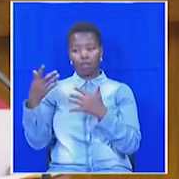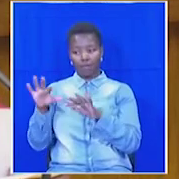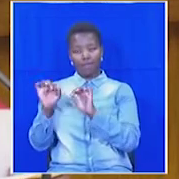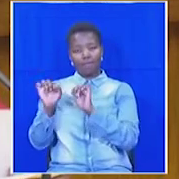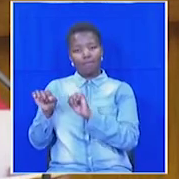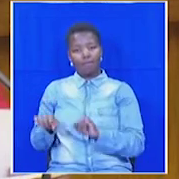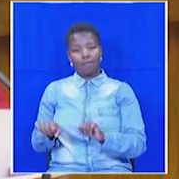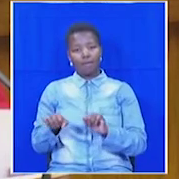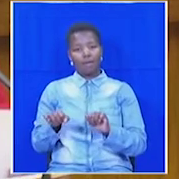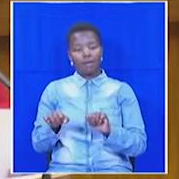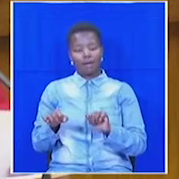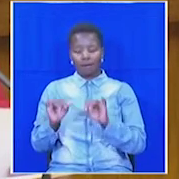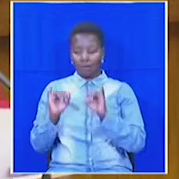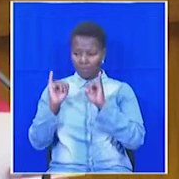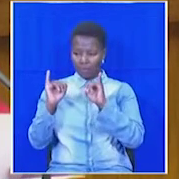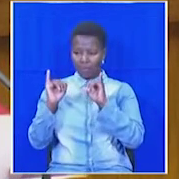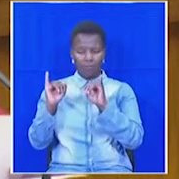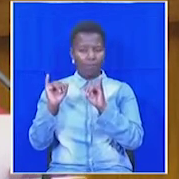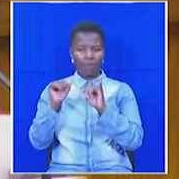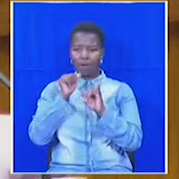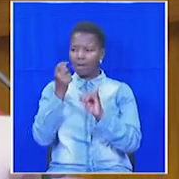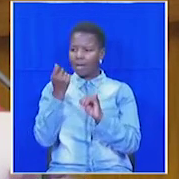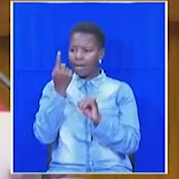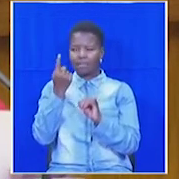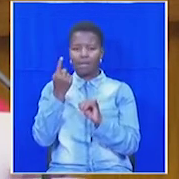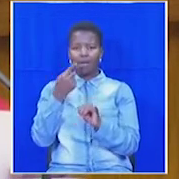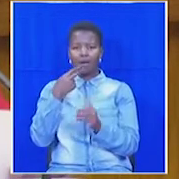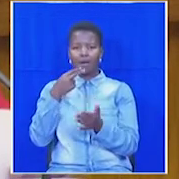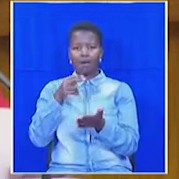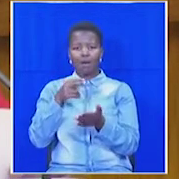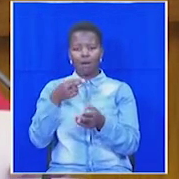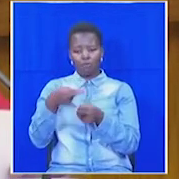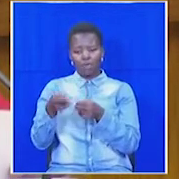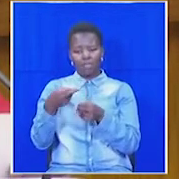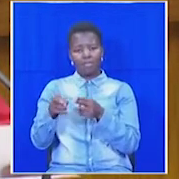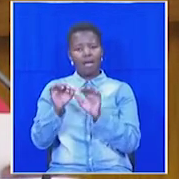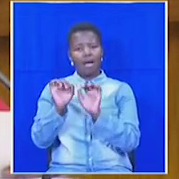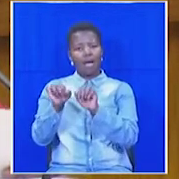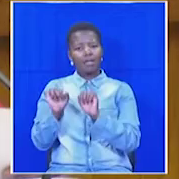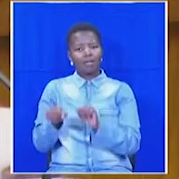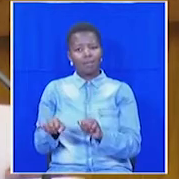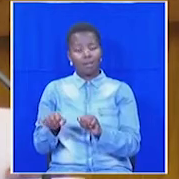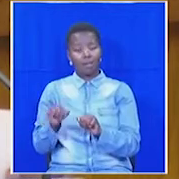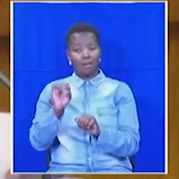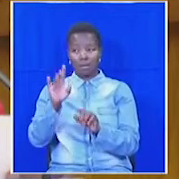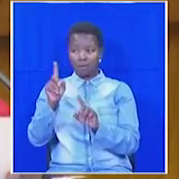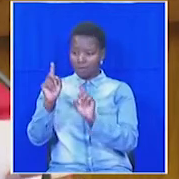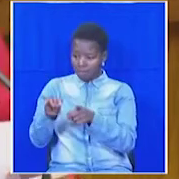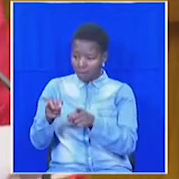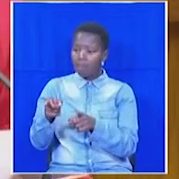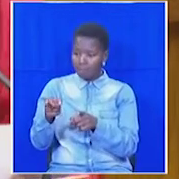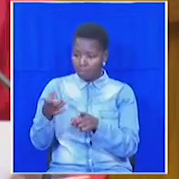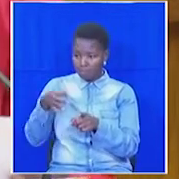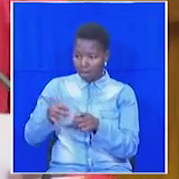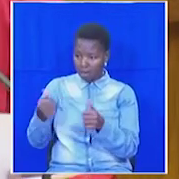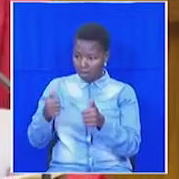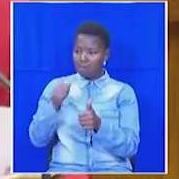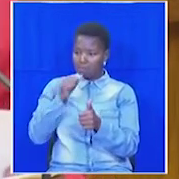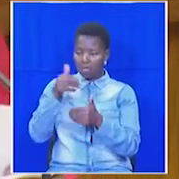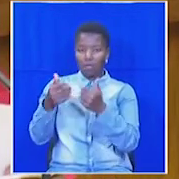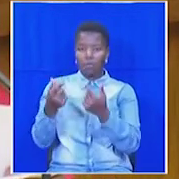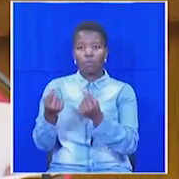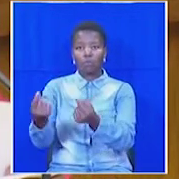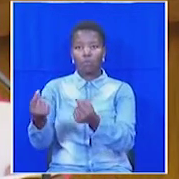financial insane and unjustifiable lease agreement as long as your master stood to benefit. The Gupta needed you,